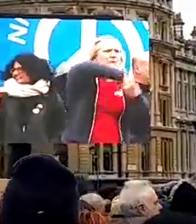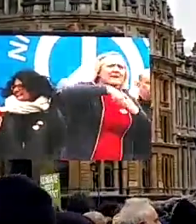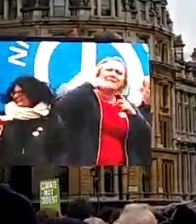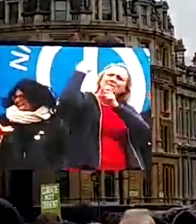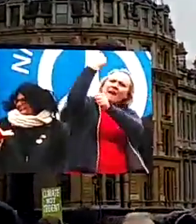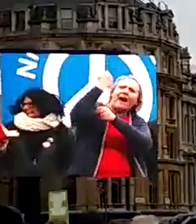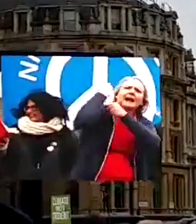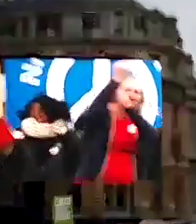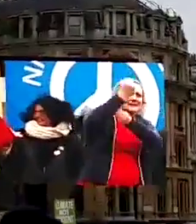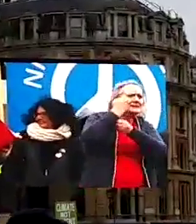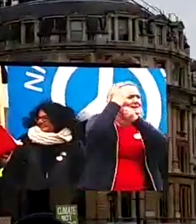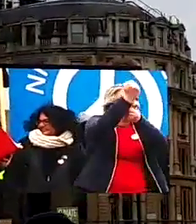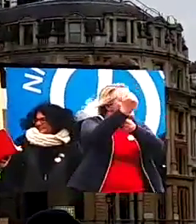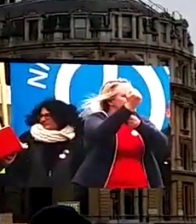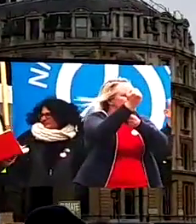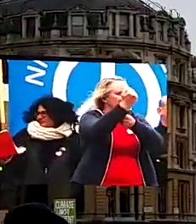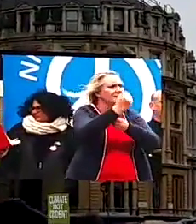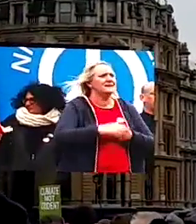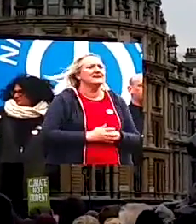deal.